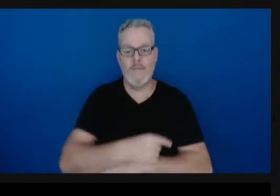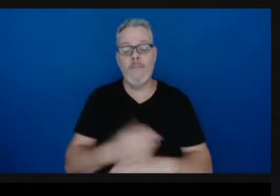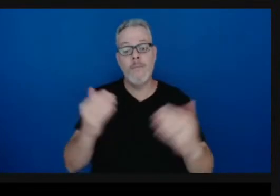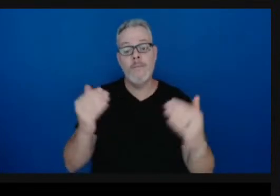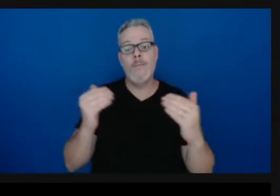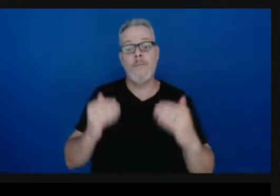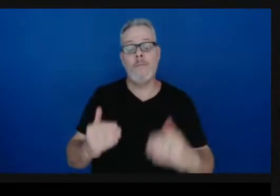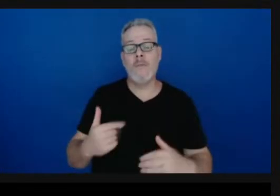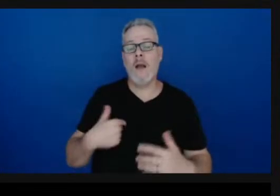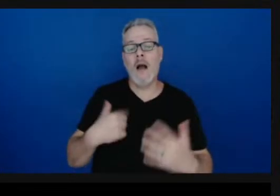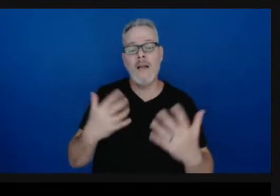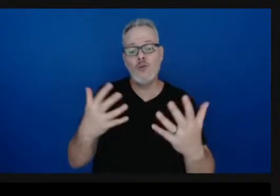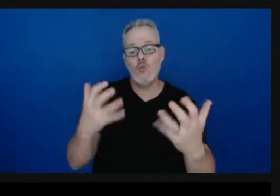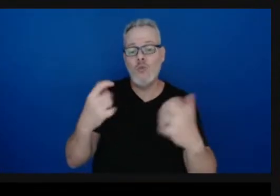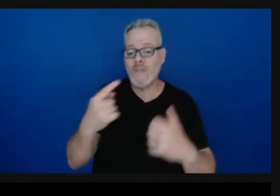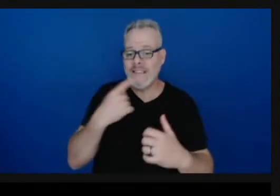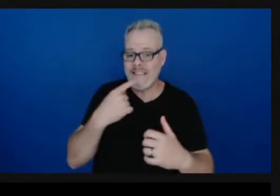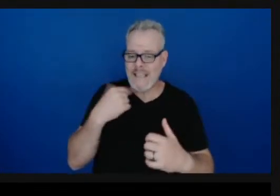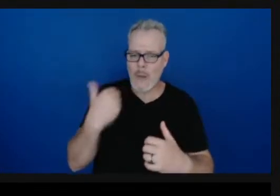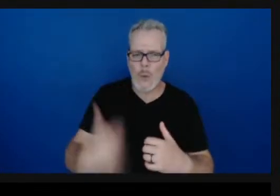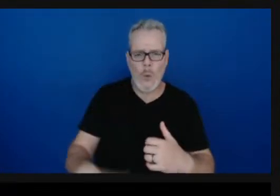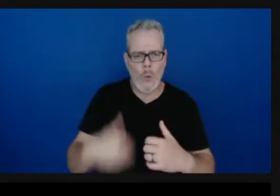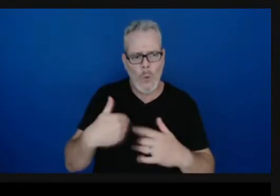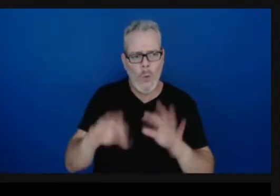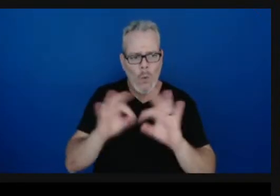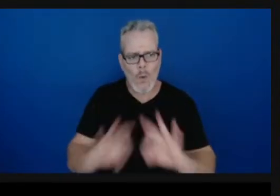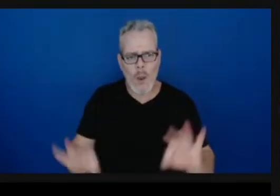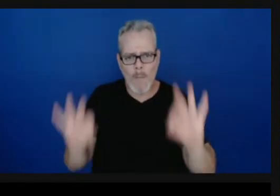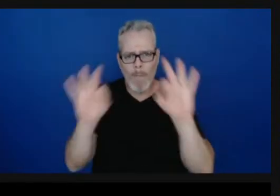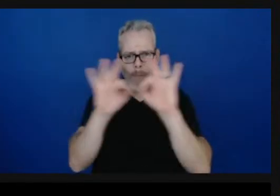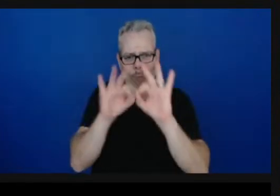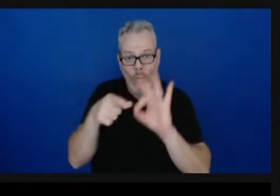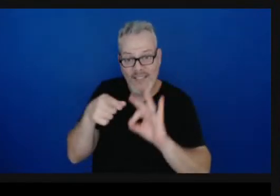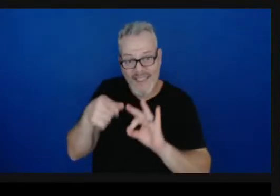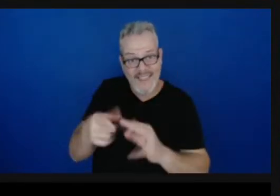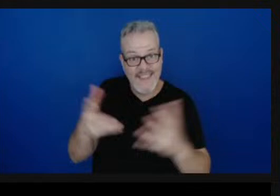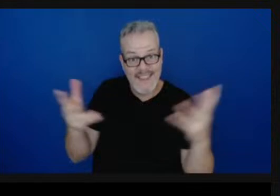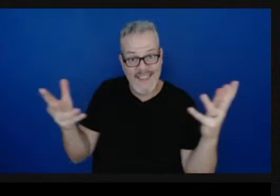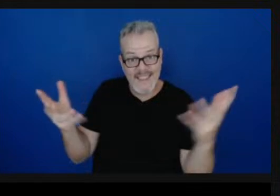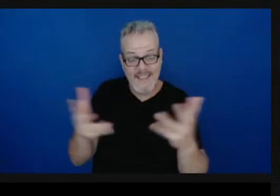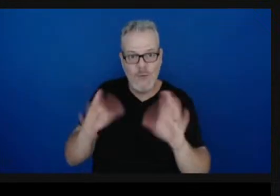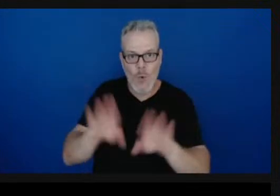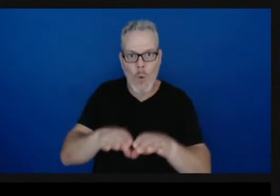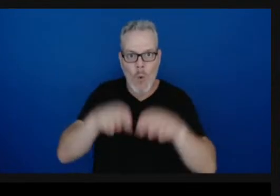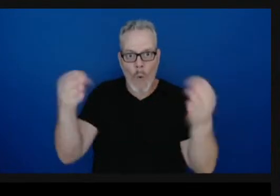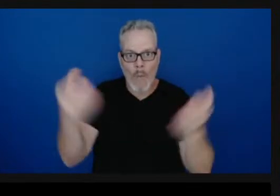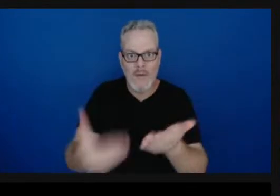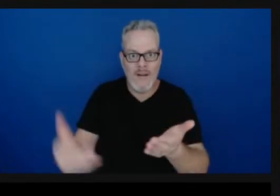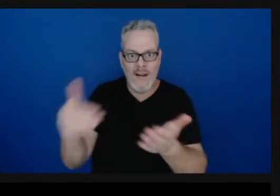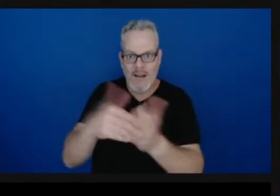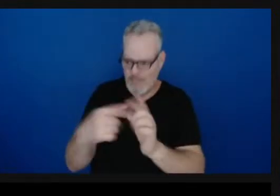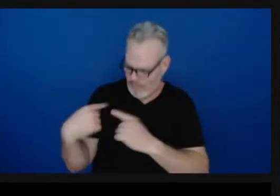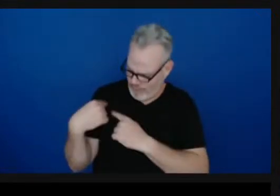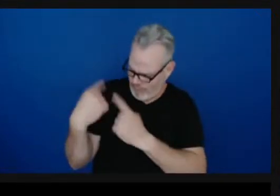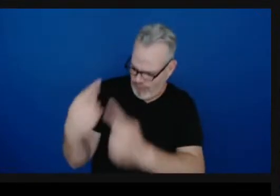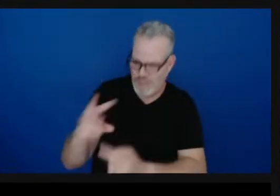say how important this is to reopen, because we've been waiting for like 6 years,